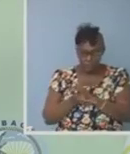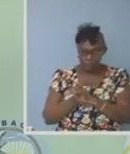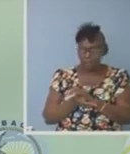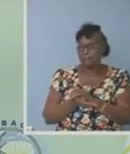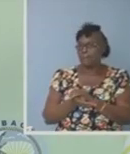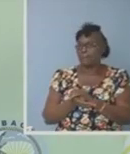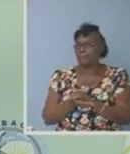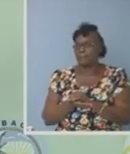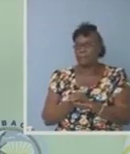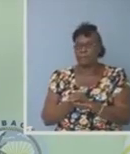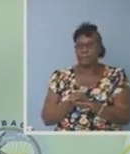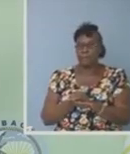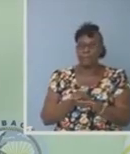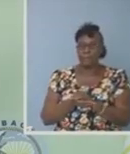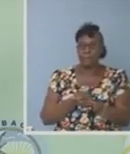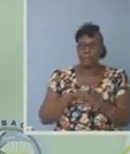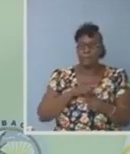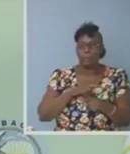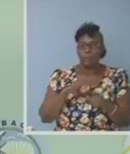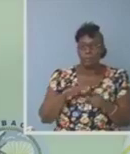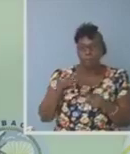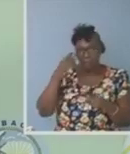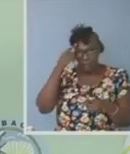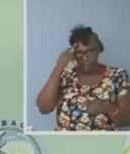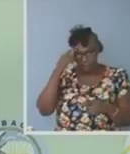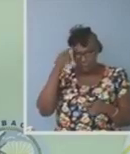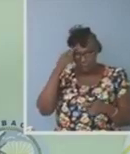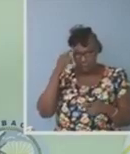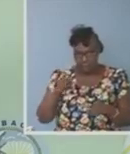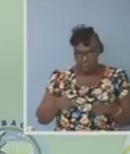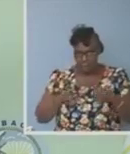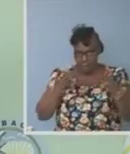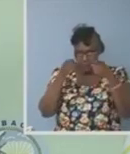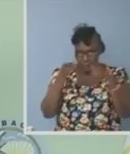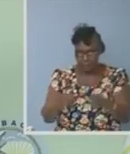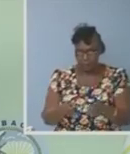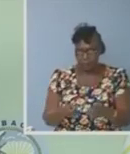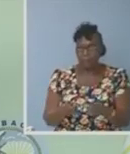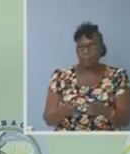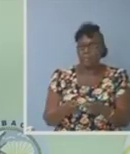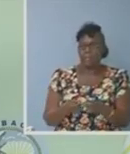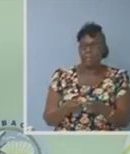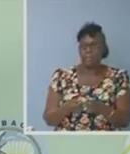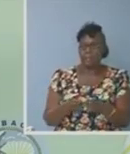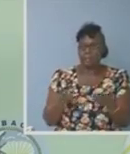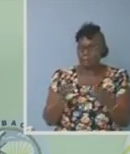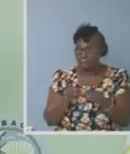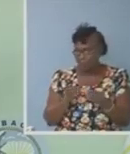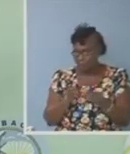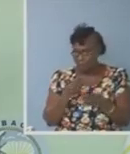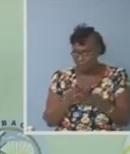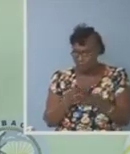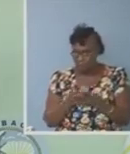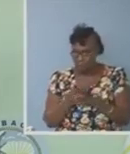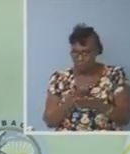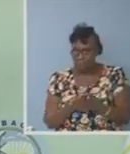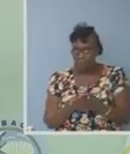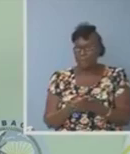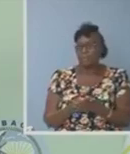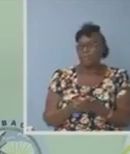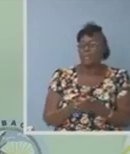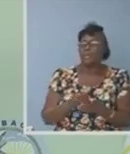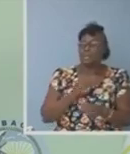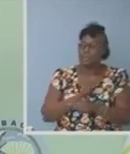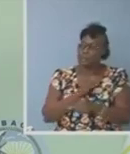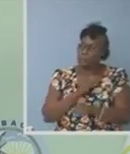the government in providing additional forex to manufacturers through the Exim Bank, that has worked